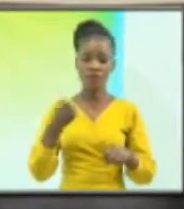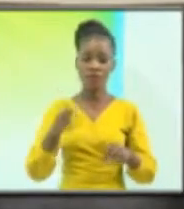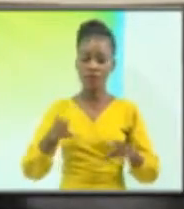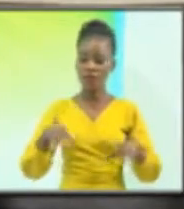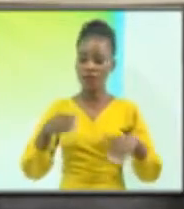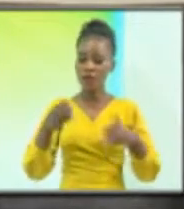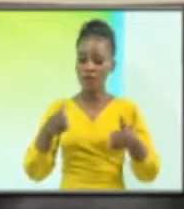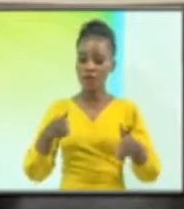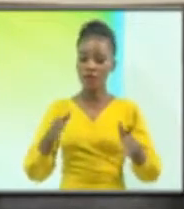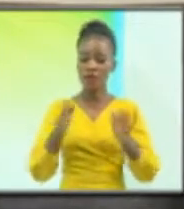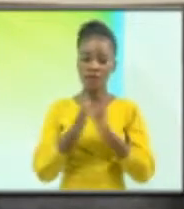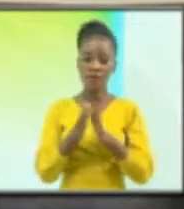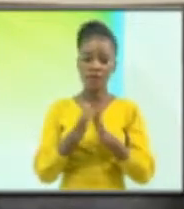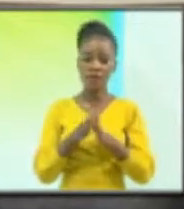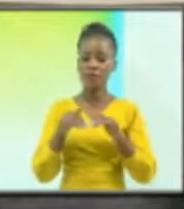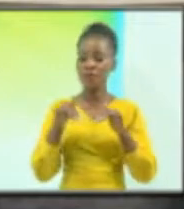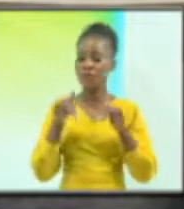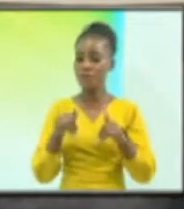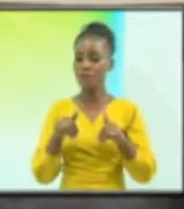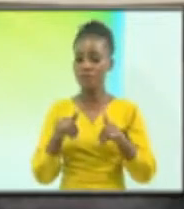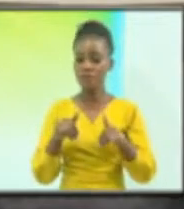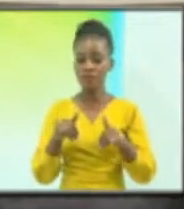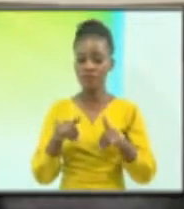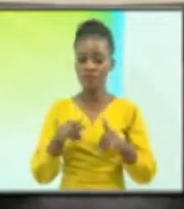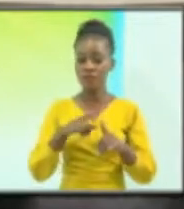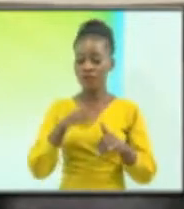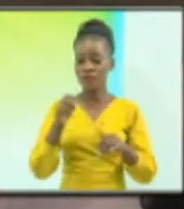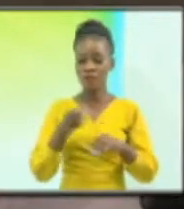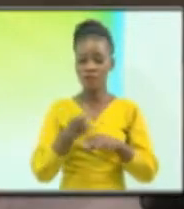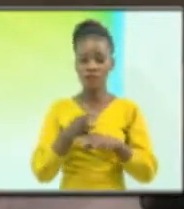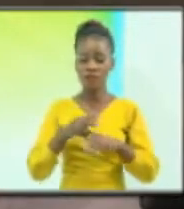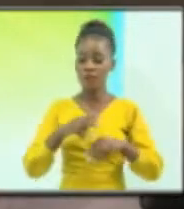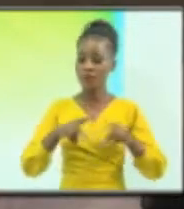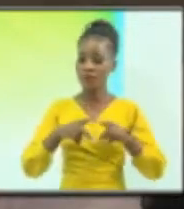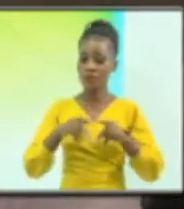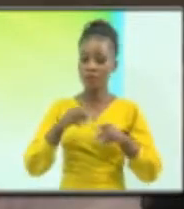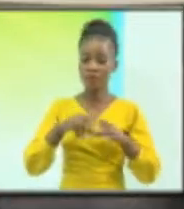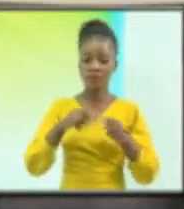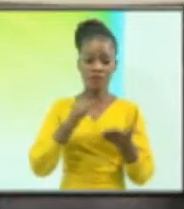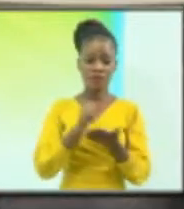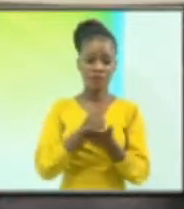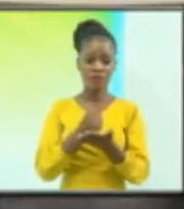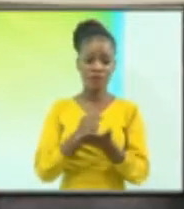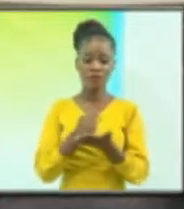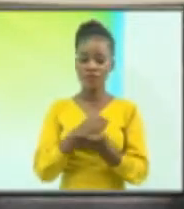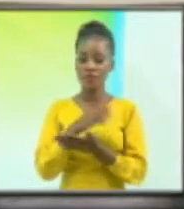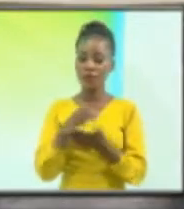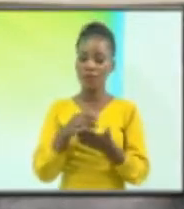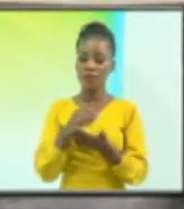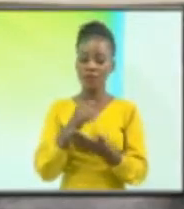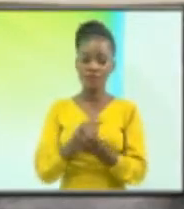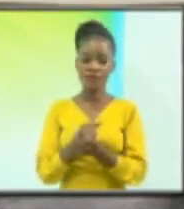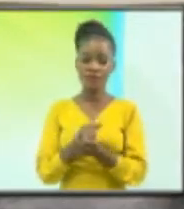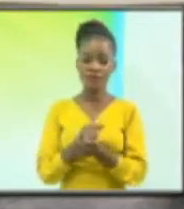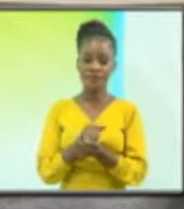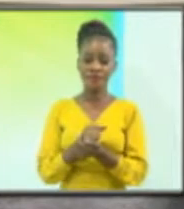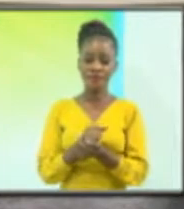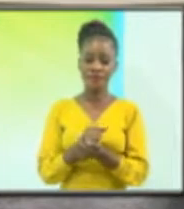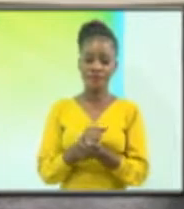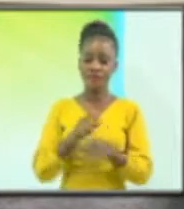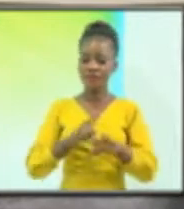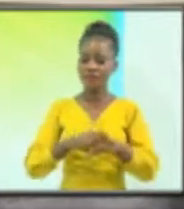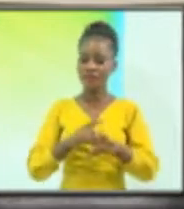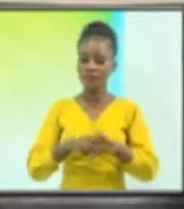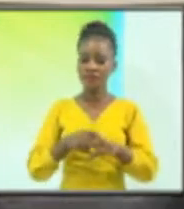Commission, Human Rights Commission. The members, not chairpersons. Okay. They hold this type of passport. Now, this type of